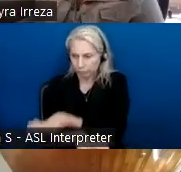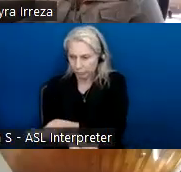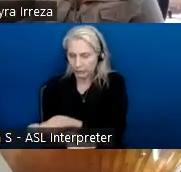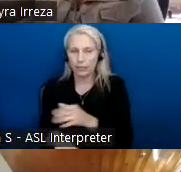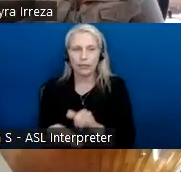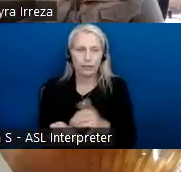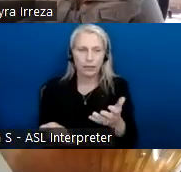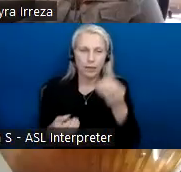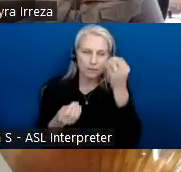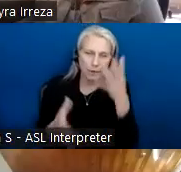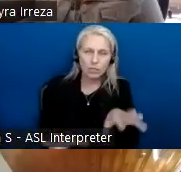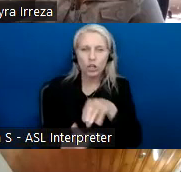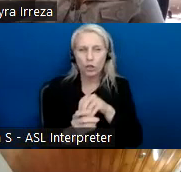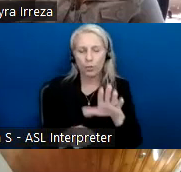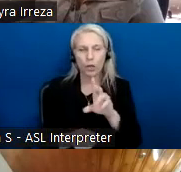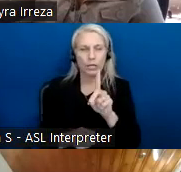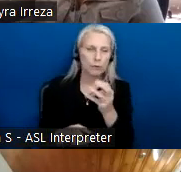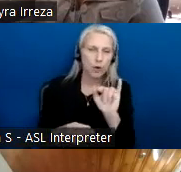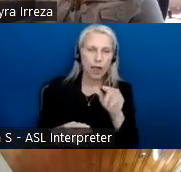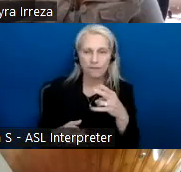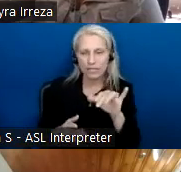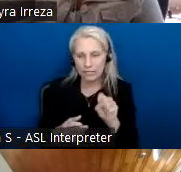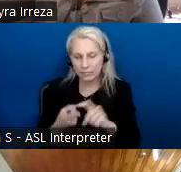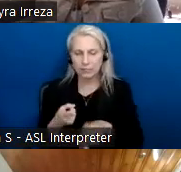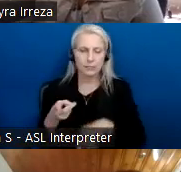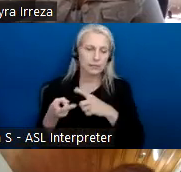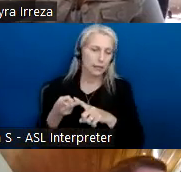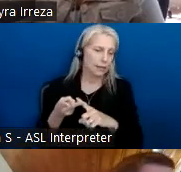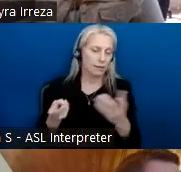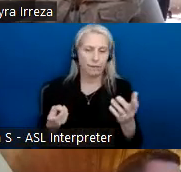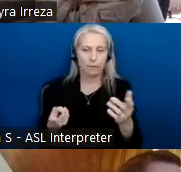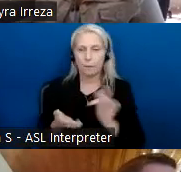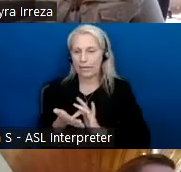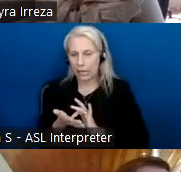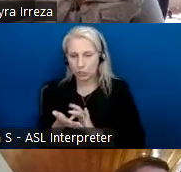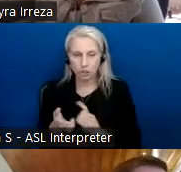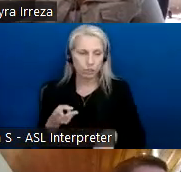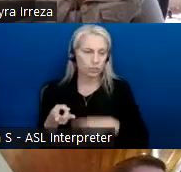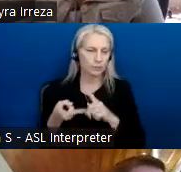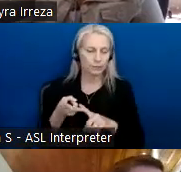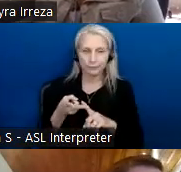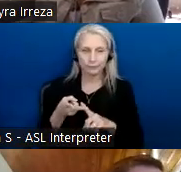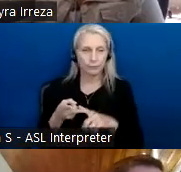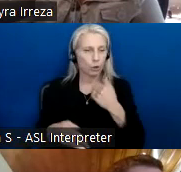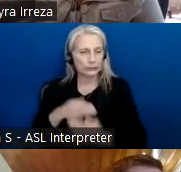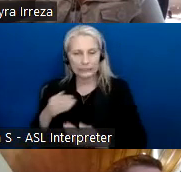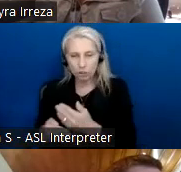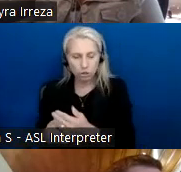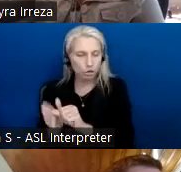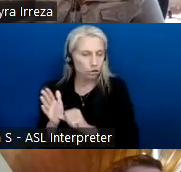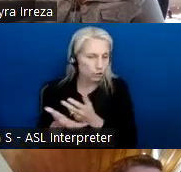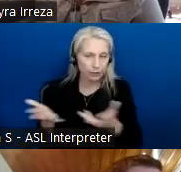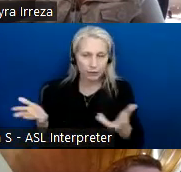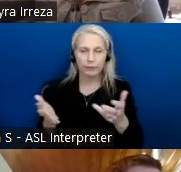includes information about their demographics, medications, allergies, procedures,